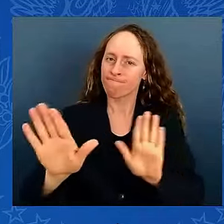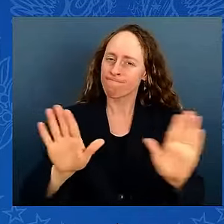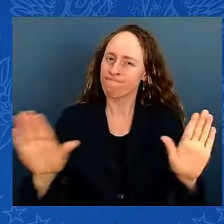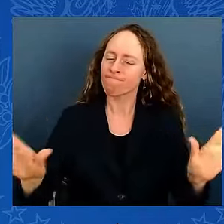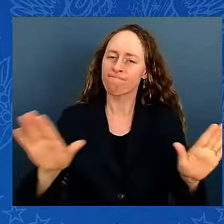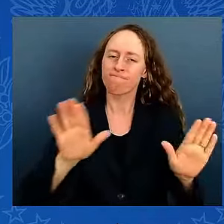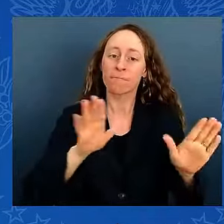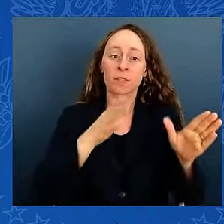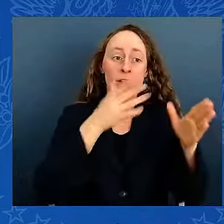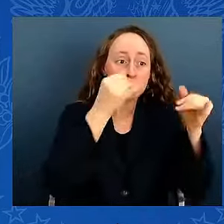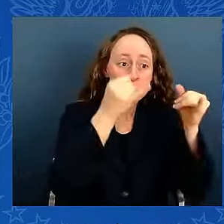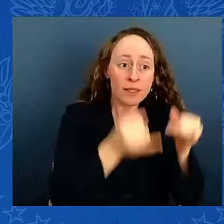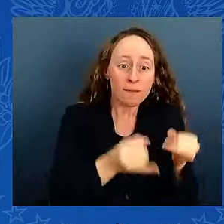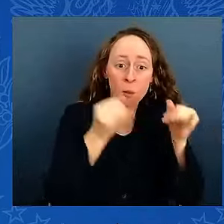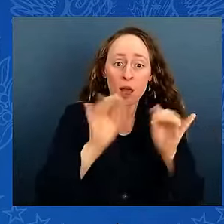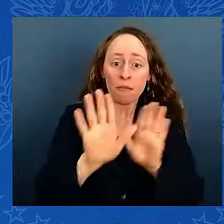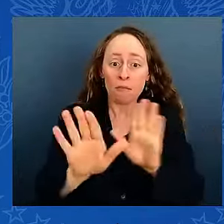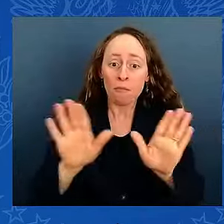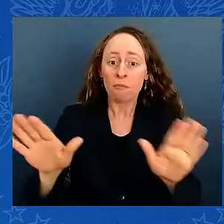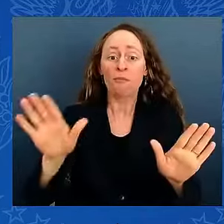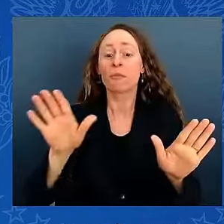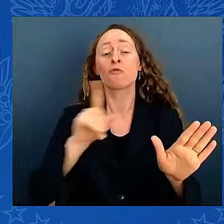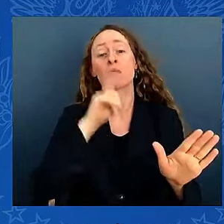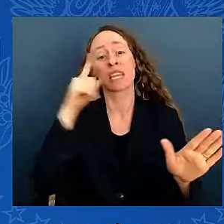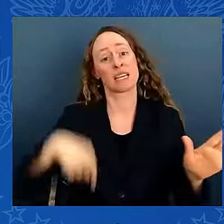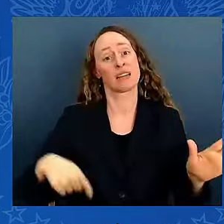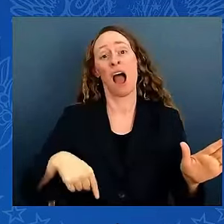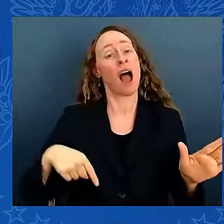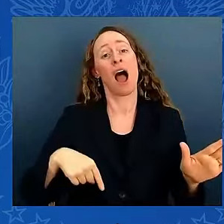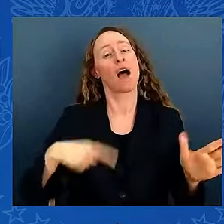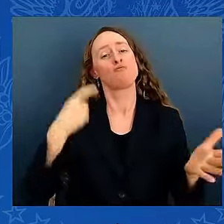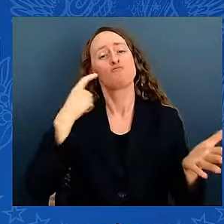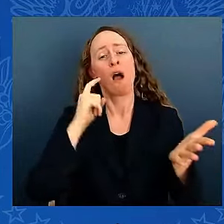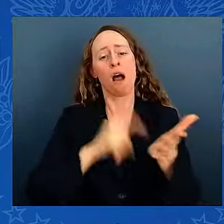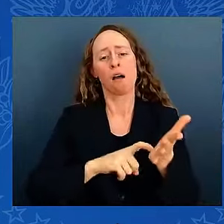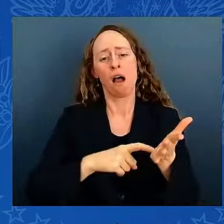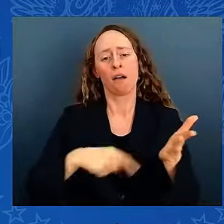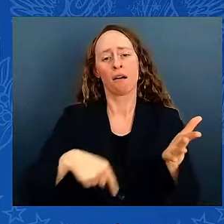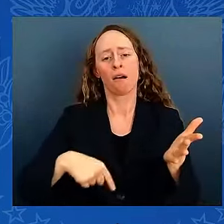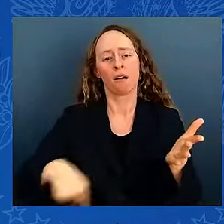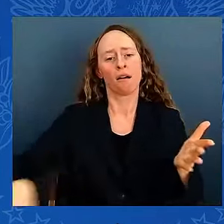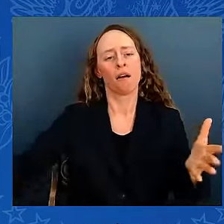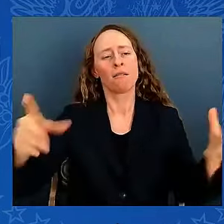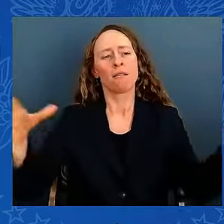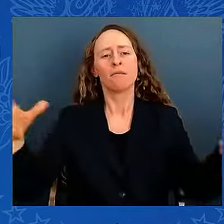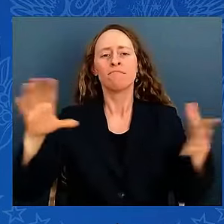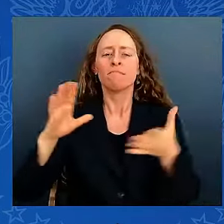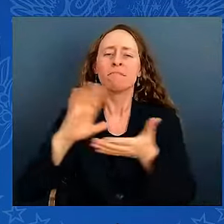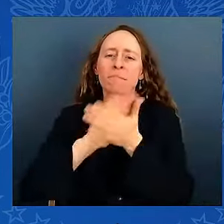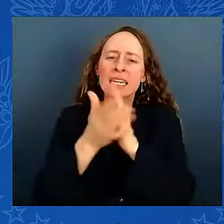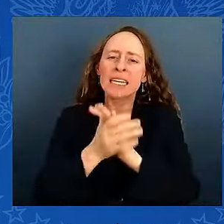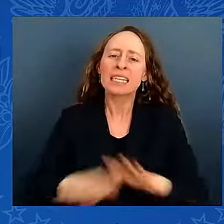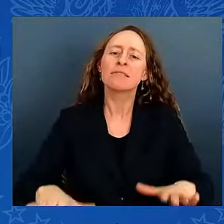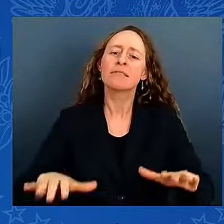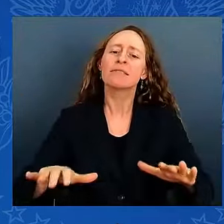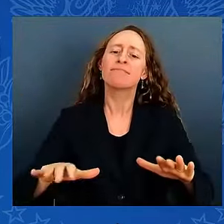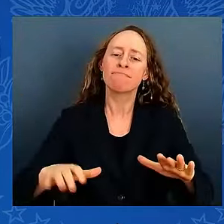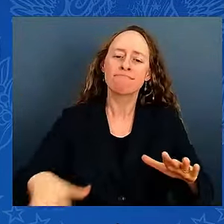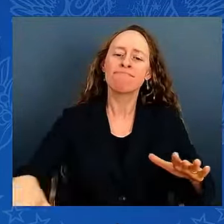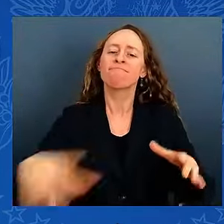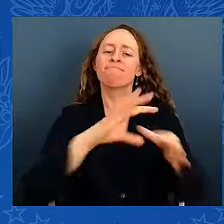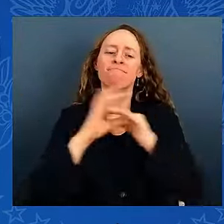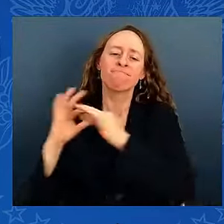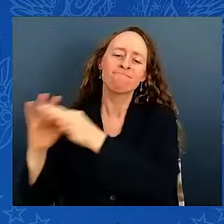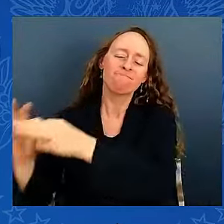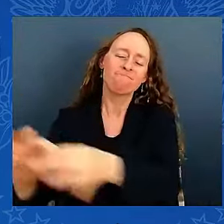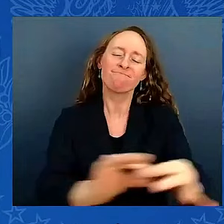talks about how the Olympics and Paralympics foster peace and international solidarity, and it's true. They unite countries in the spirit of